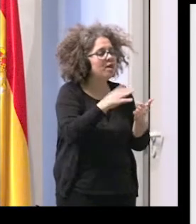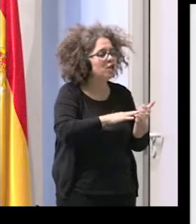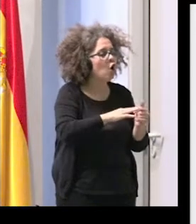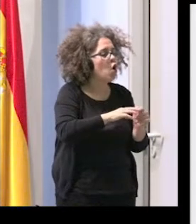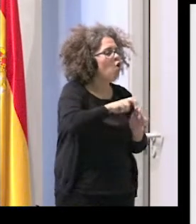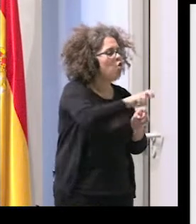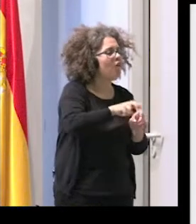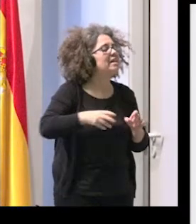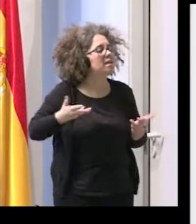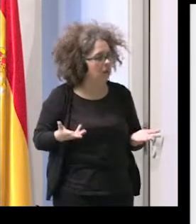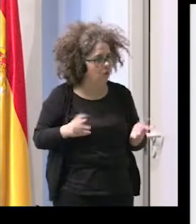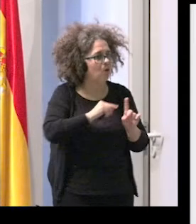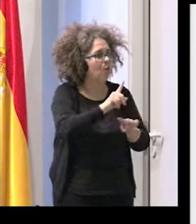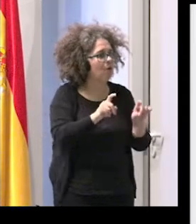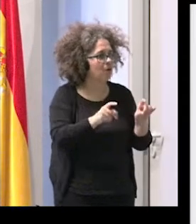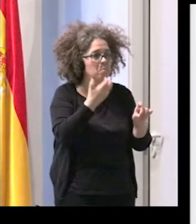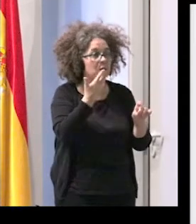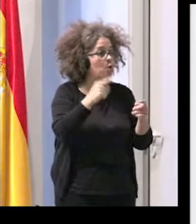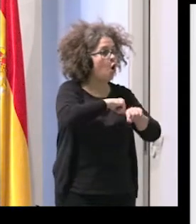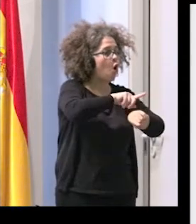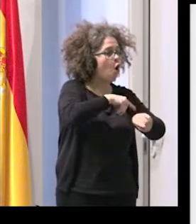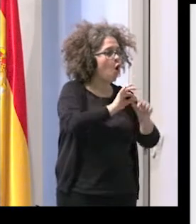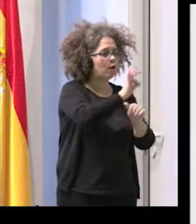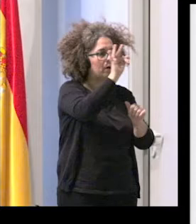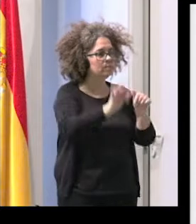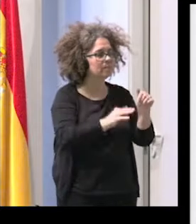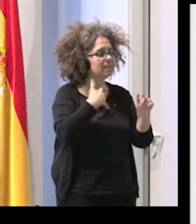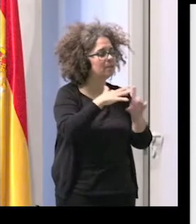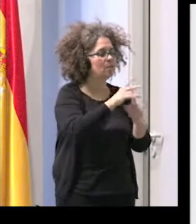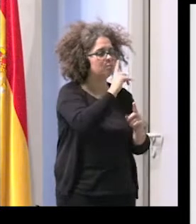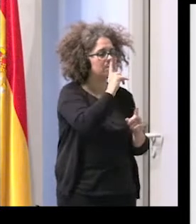day, they're in quiet, they are listening to speech